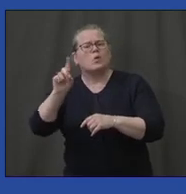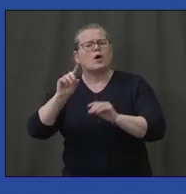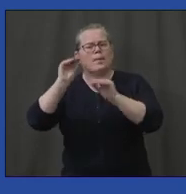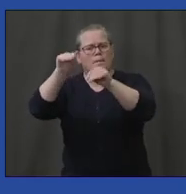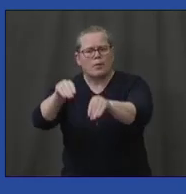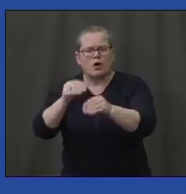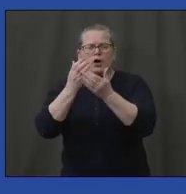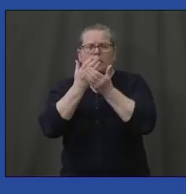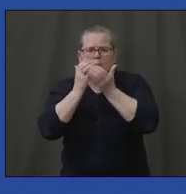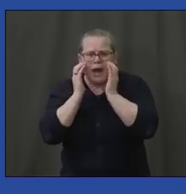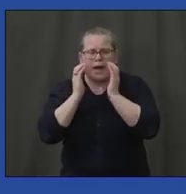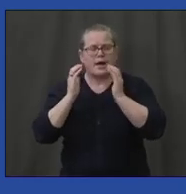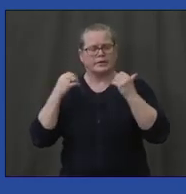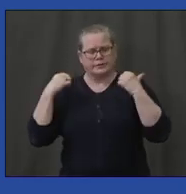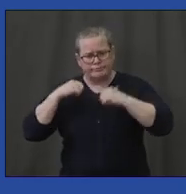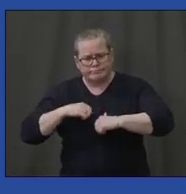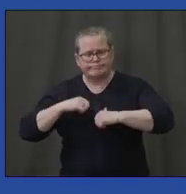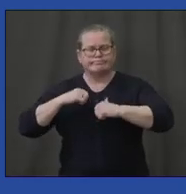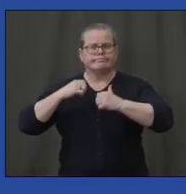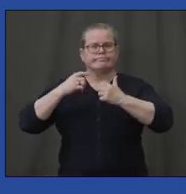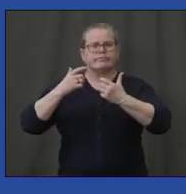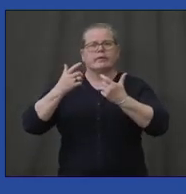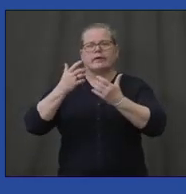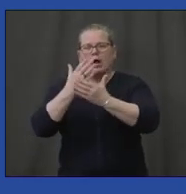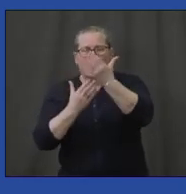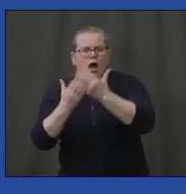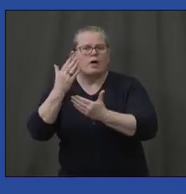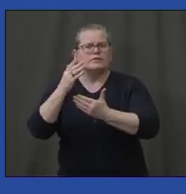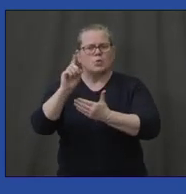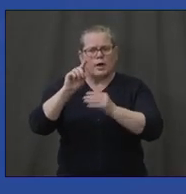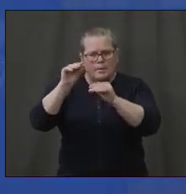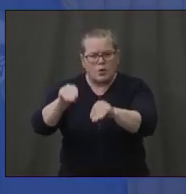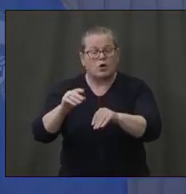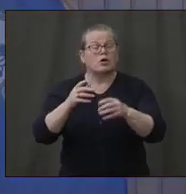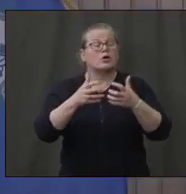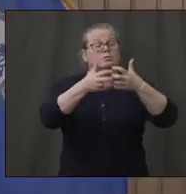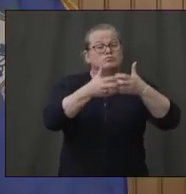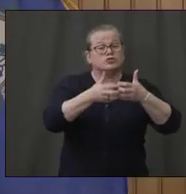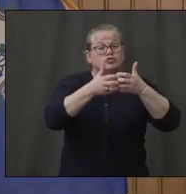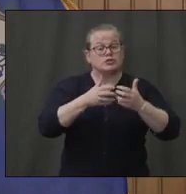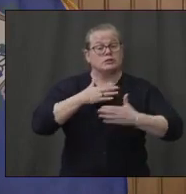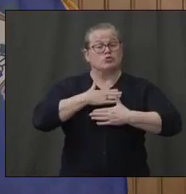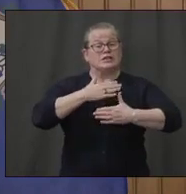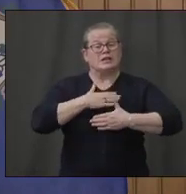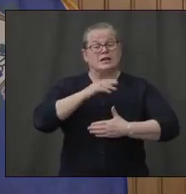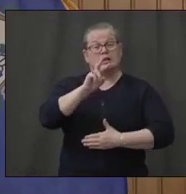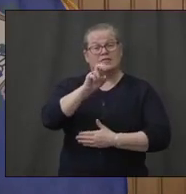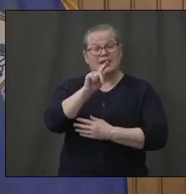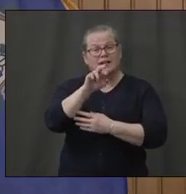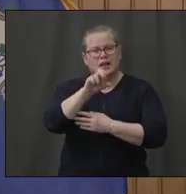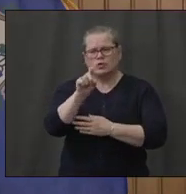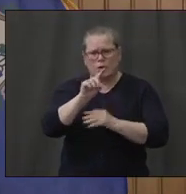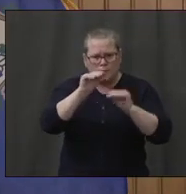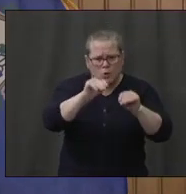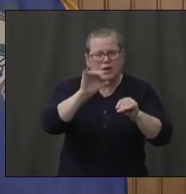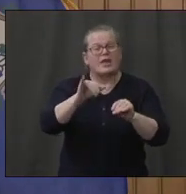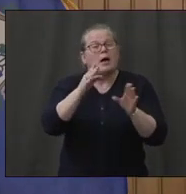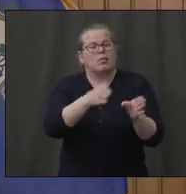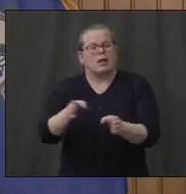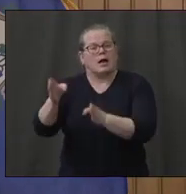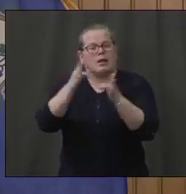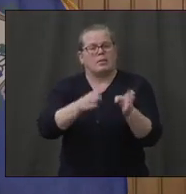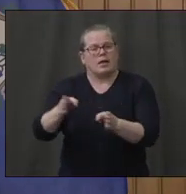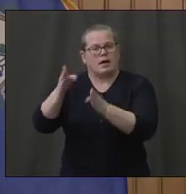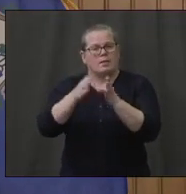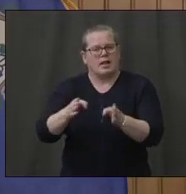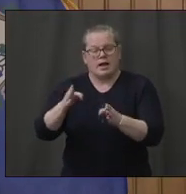those. And these models, as the slide says, are estimates, could be better or worse. I'll try and tell you why I think we could do better, and my